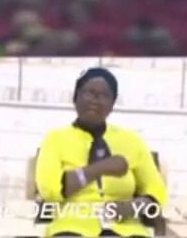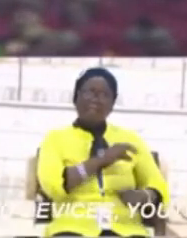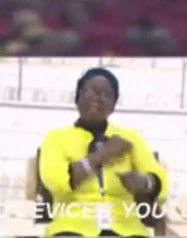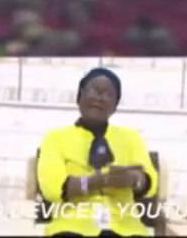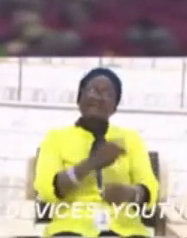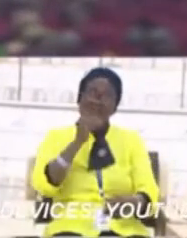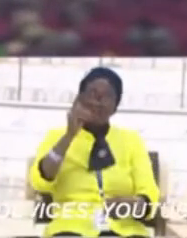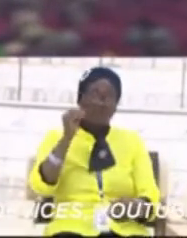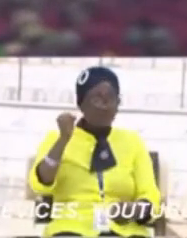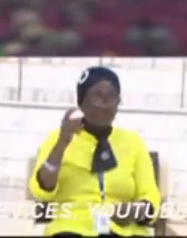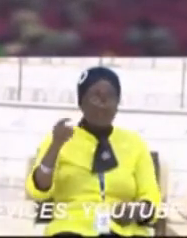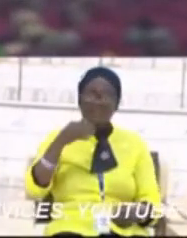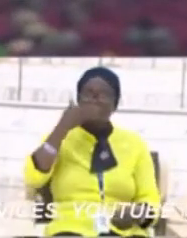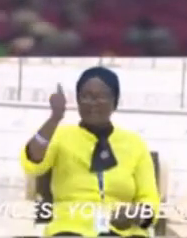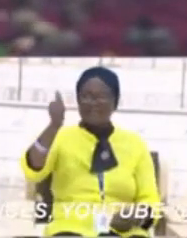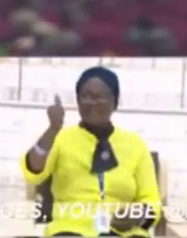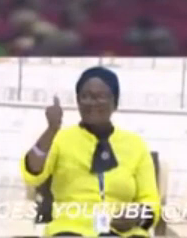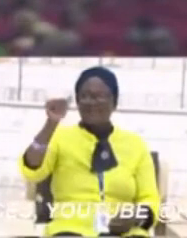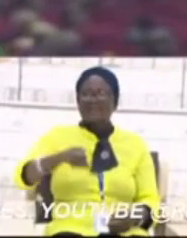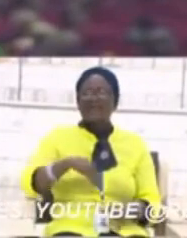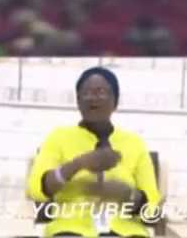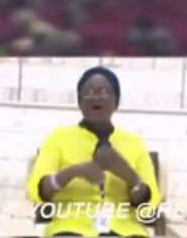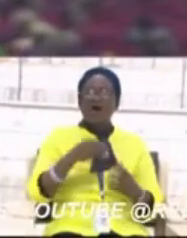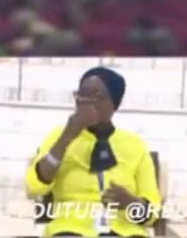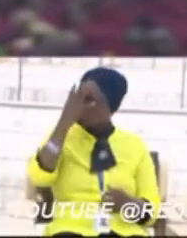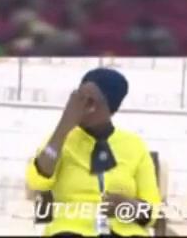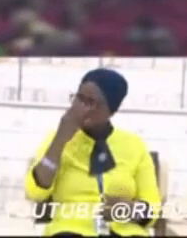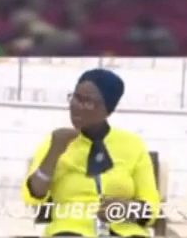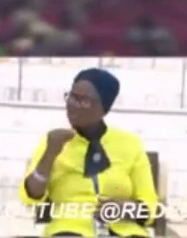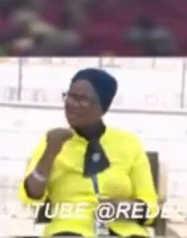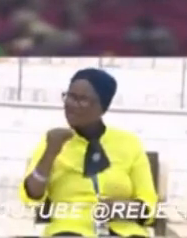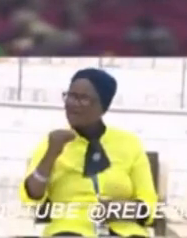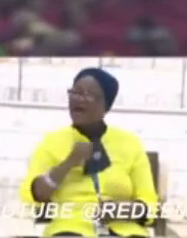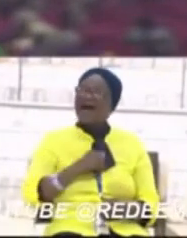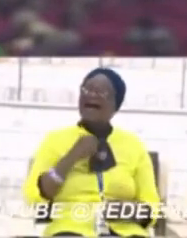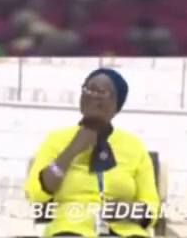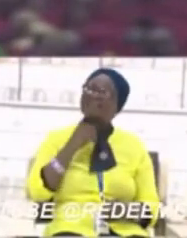But they all slept too. After all, they were human beings.